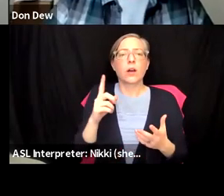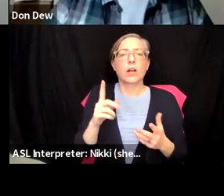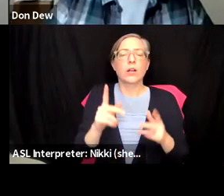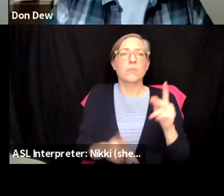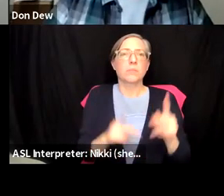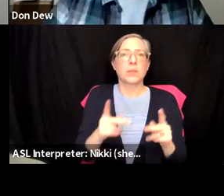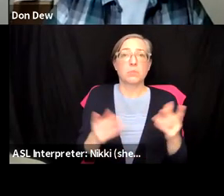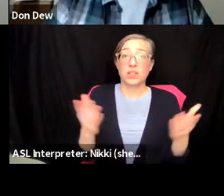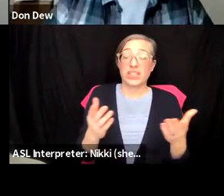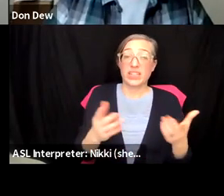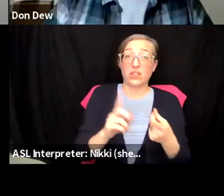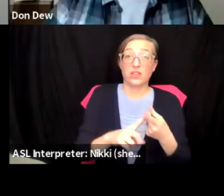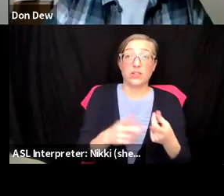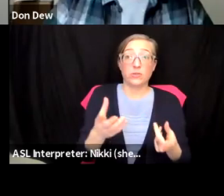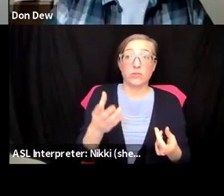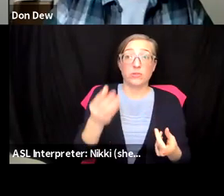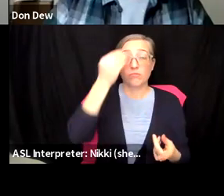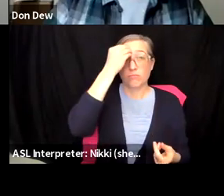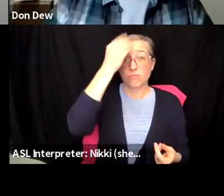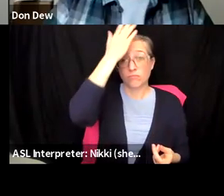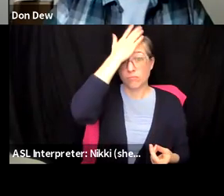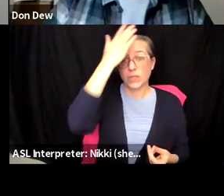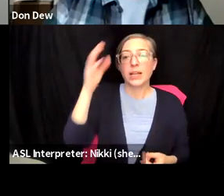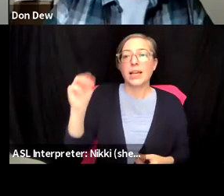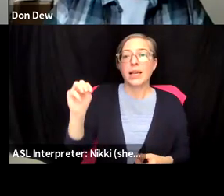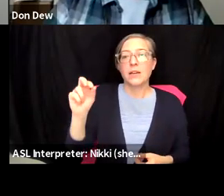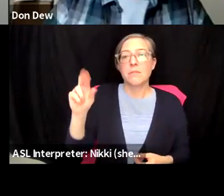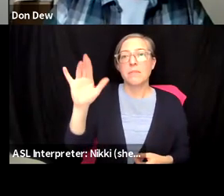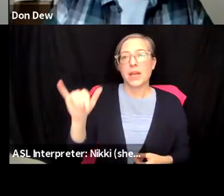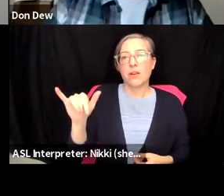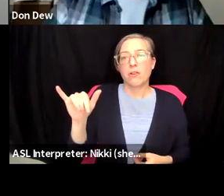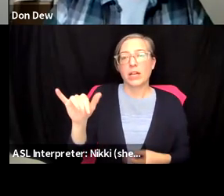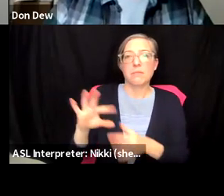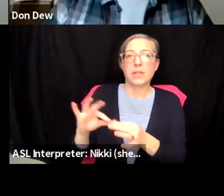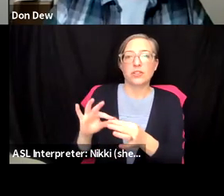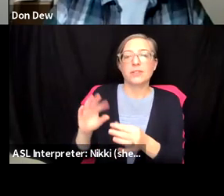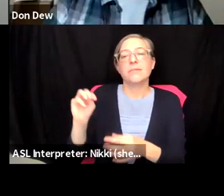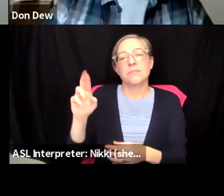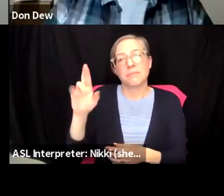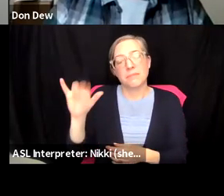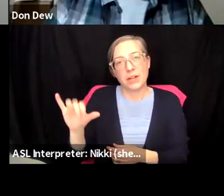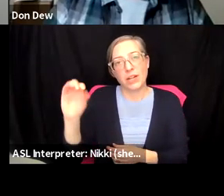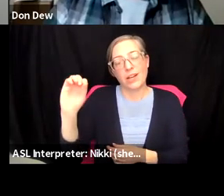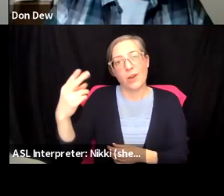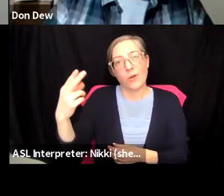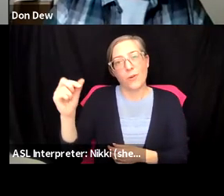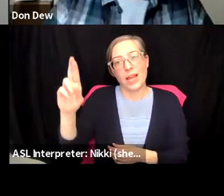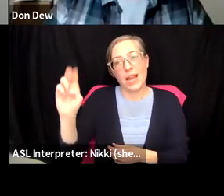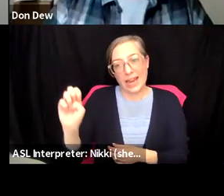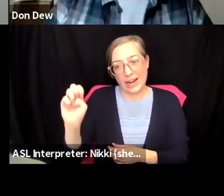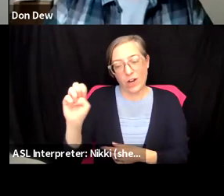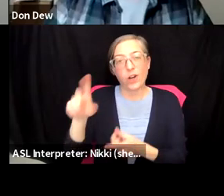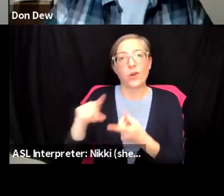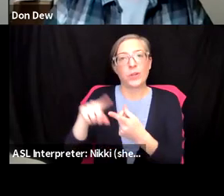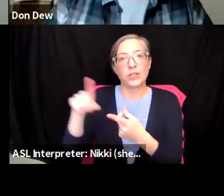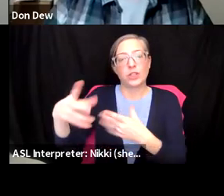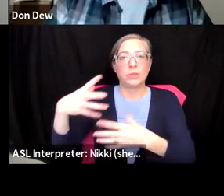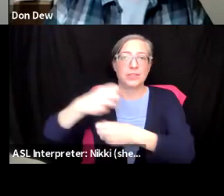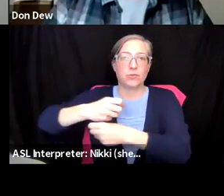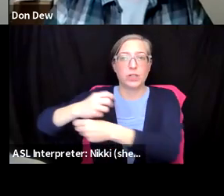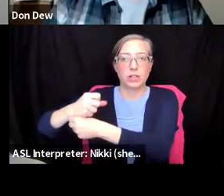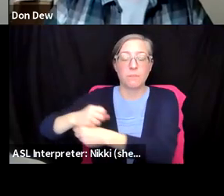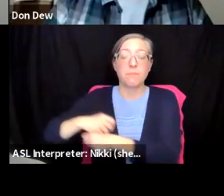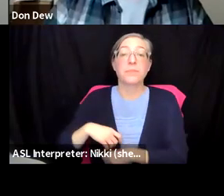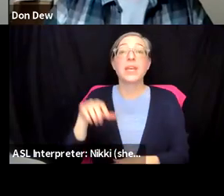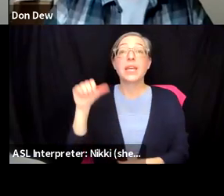on it, of course, Mary O'Hare, when she was giving the recap on and what the ADRC is it was created because